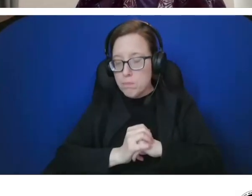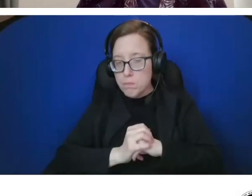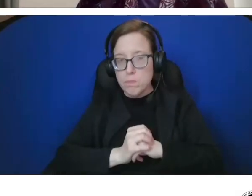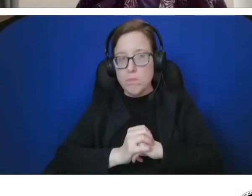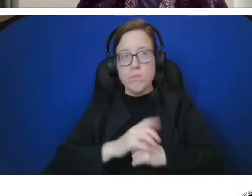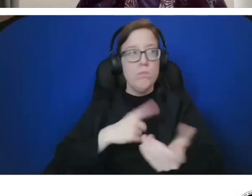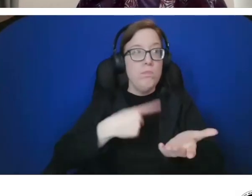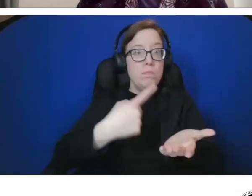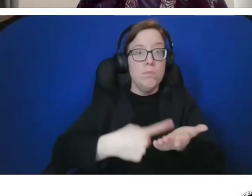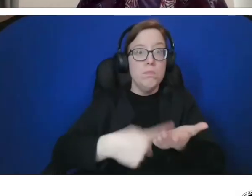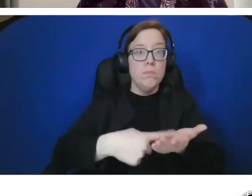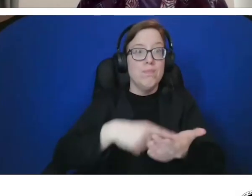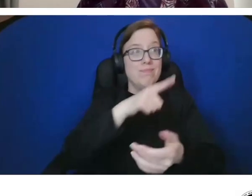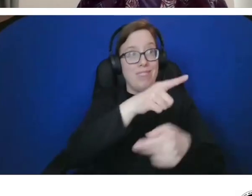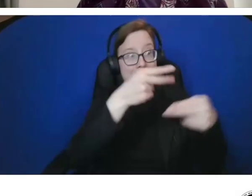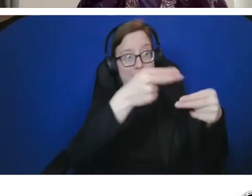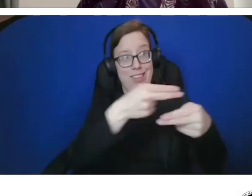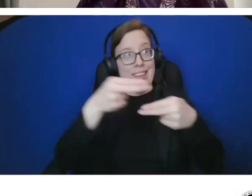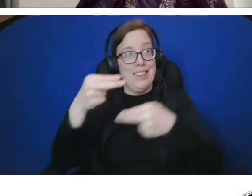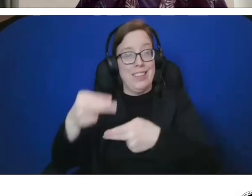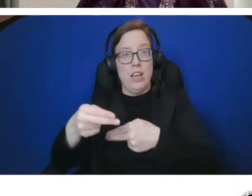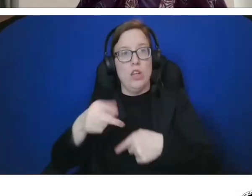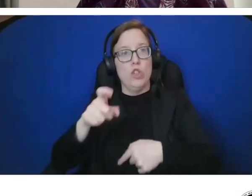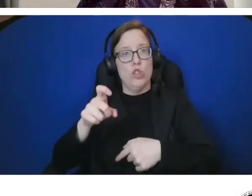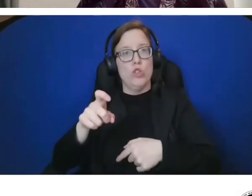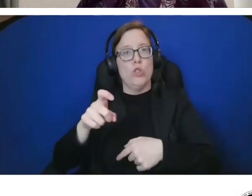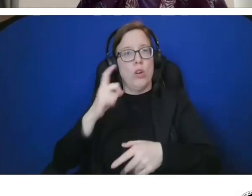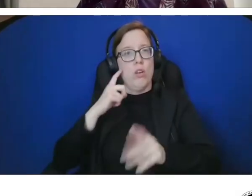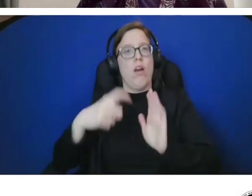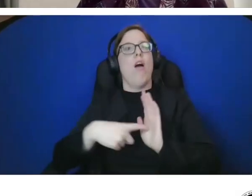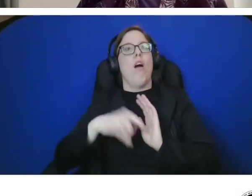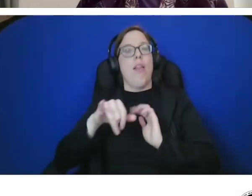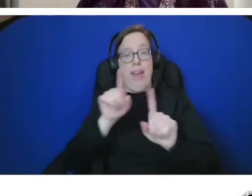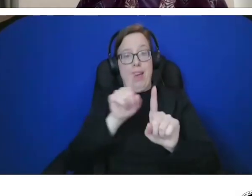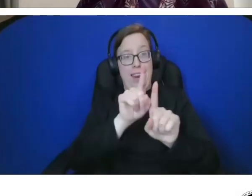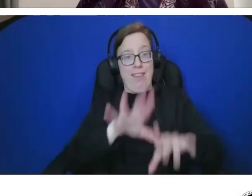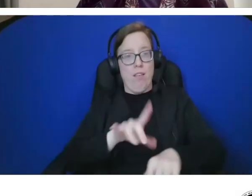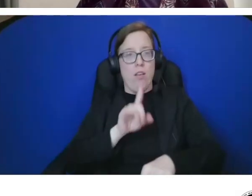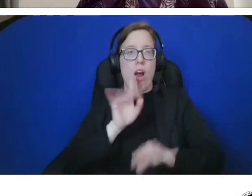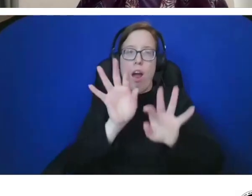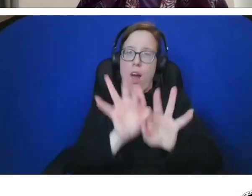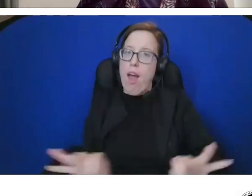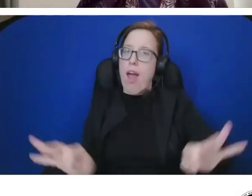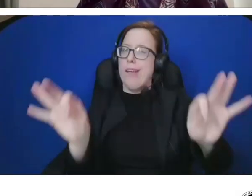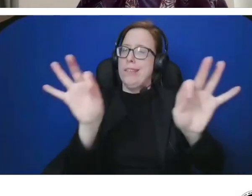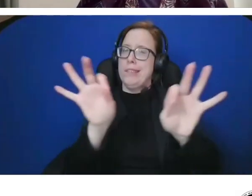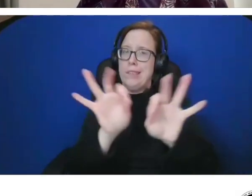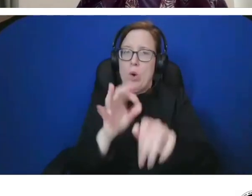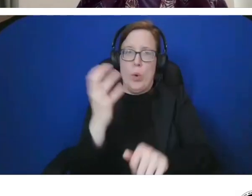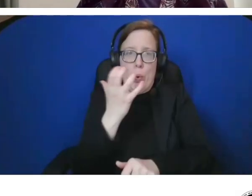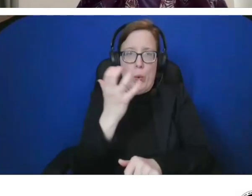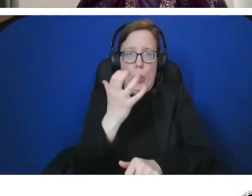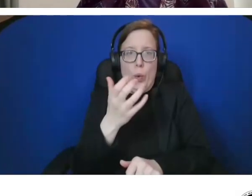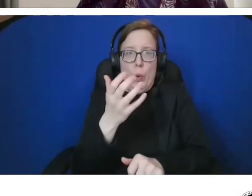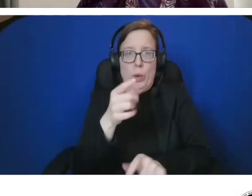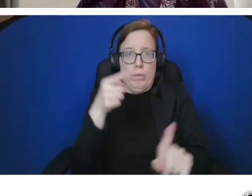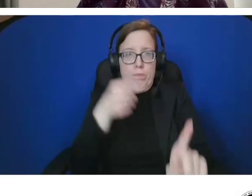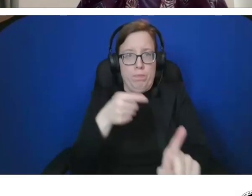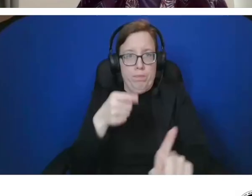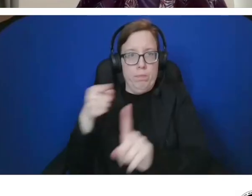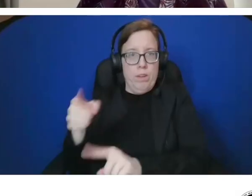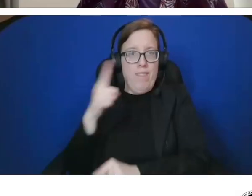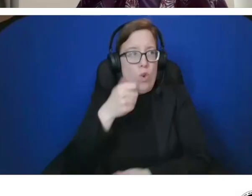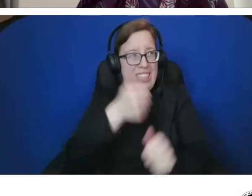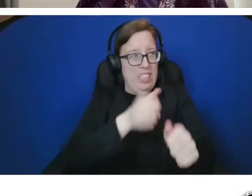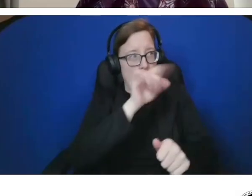go through these ideas on the past two slides, it should be striking us that interveners are absolutely critical to the achievement of each